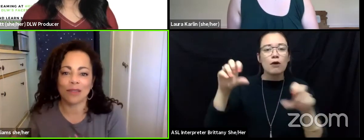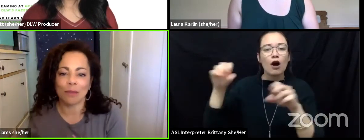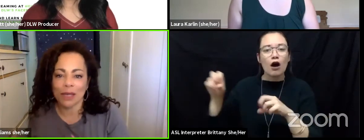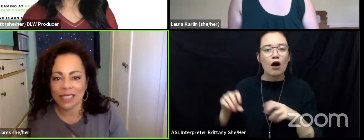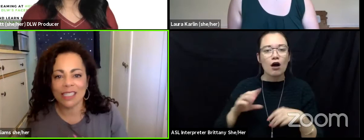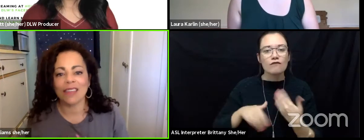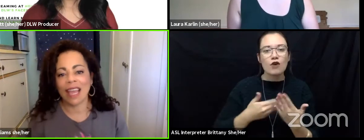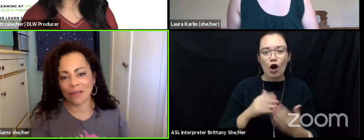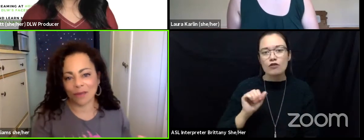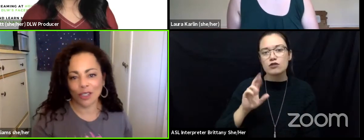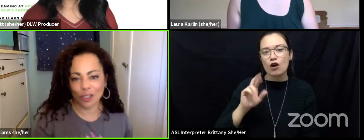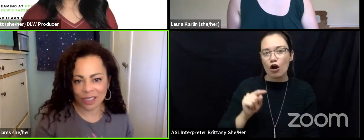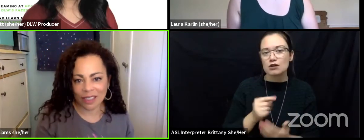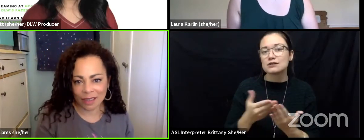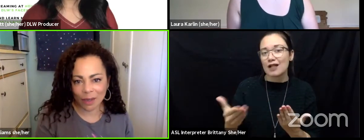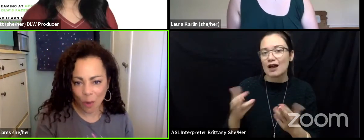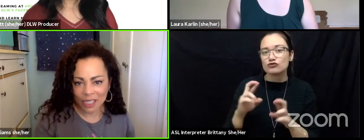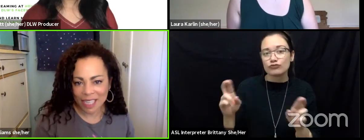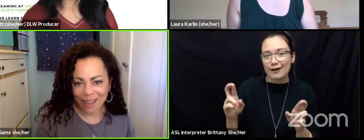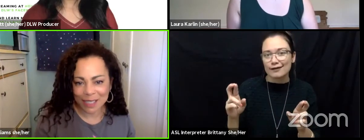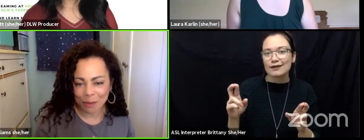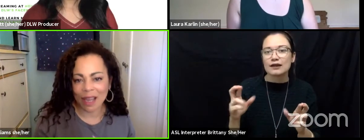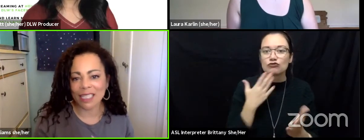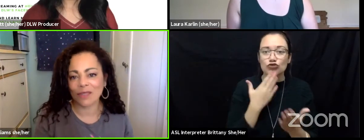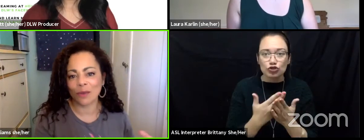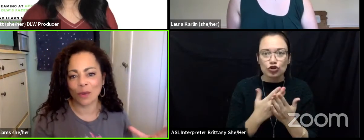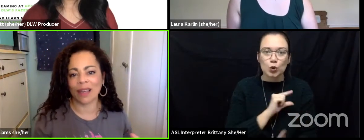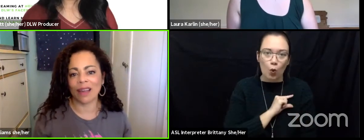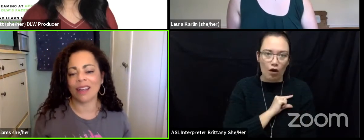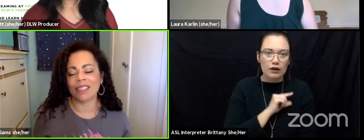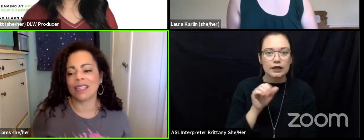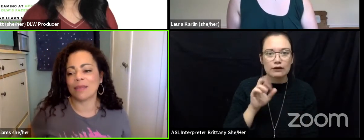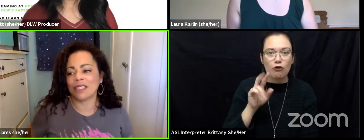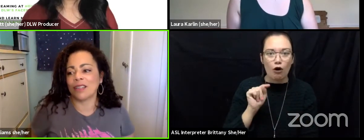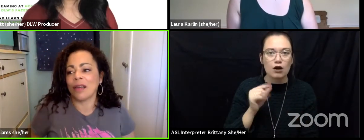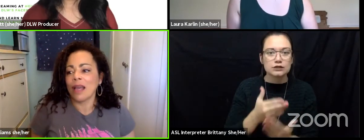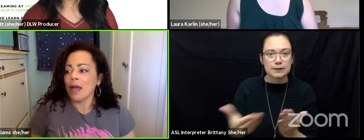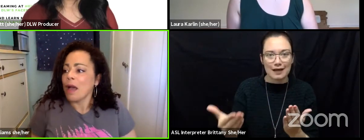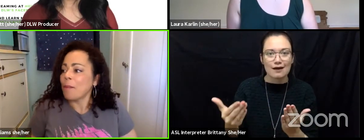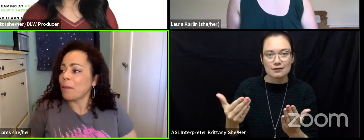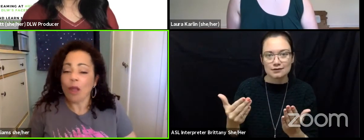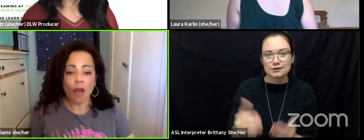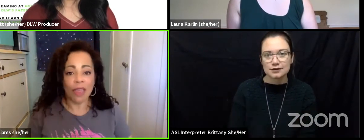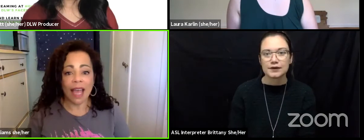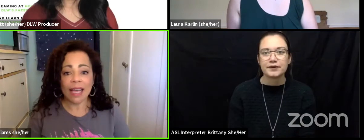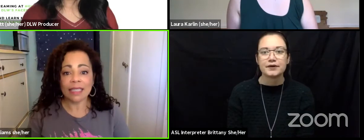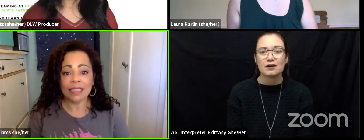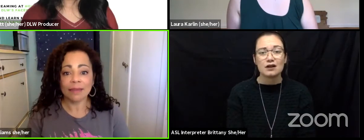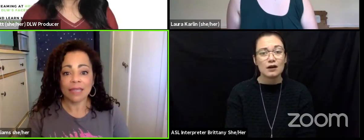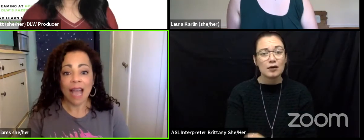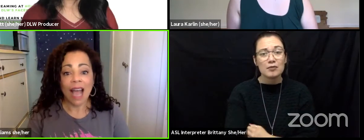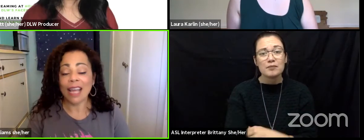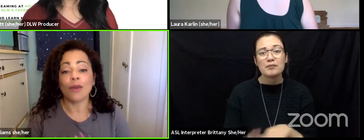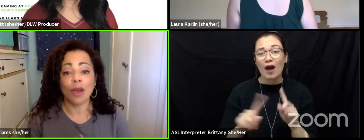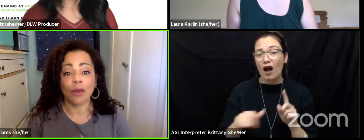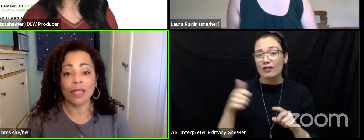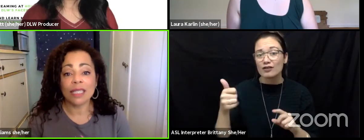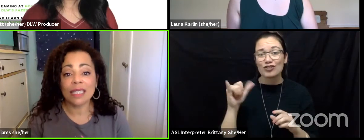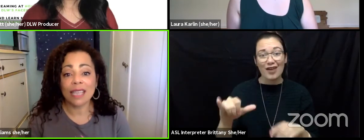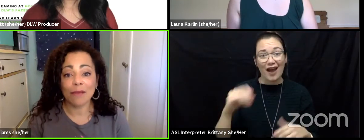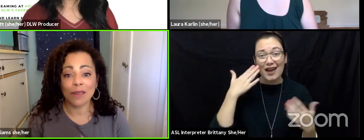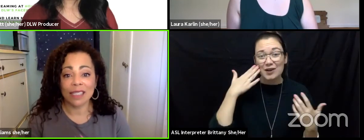at each of the prisons, so they have good quality art supplies for what we're asking them to do. But beyond that, I don't